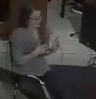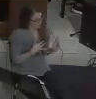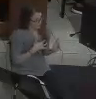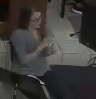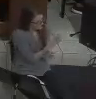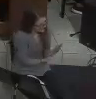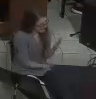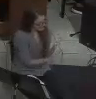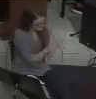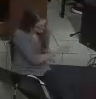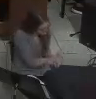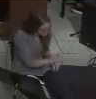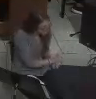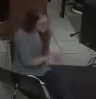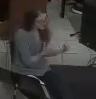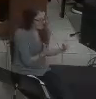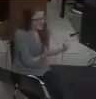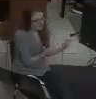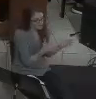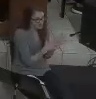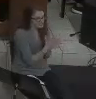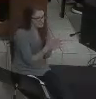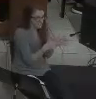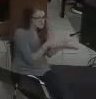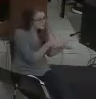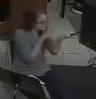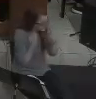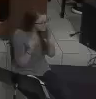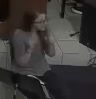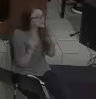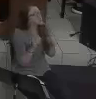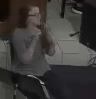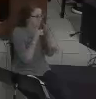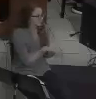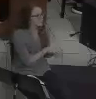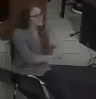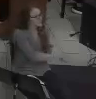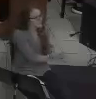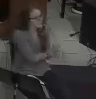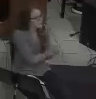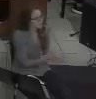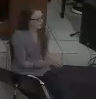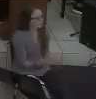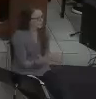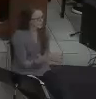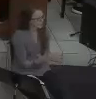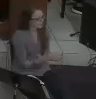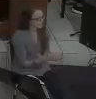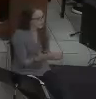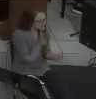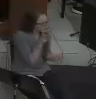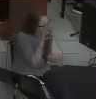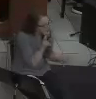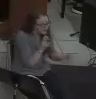hands. But now Jesus promises another helper, the paraclete, the